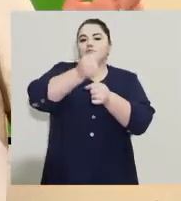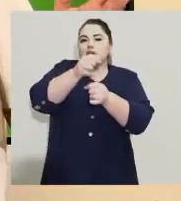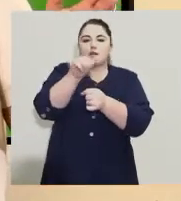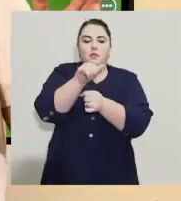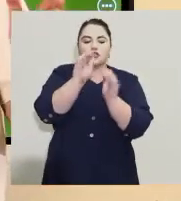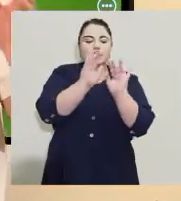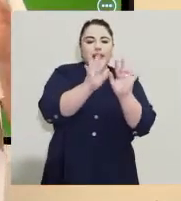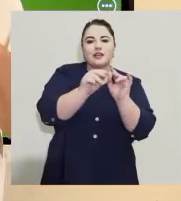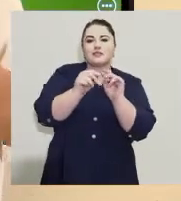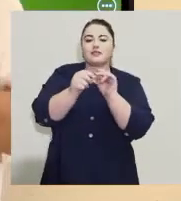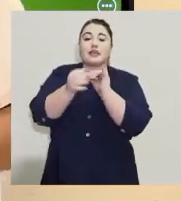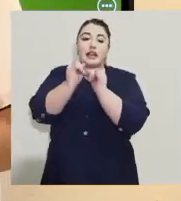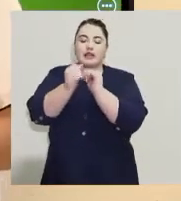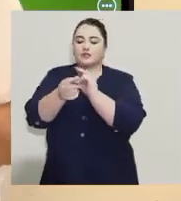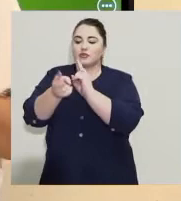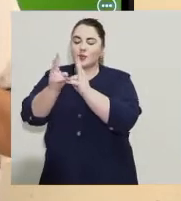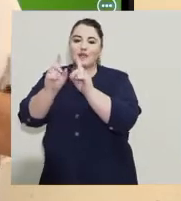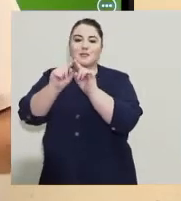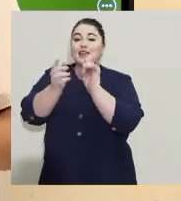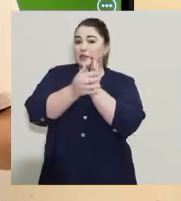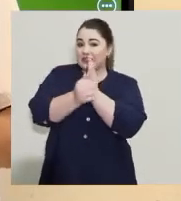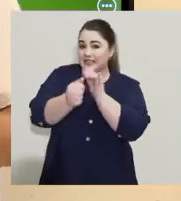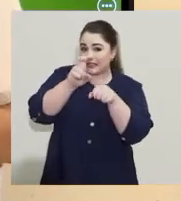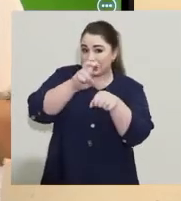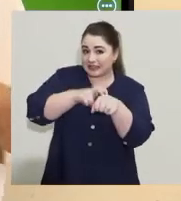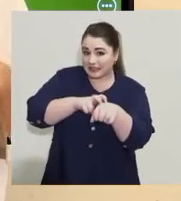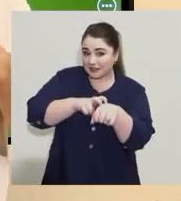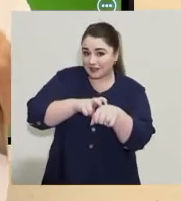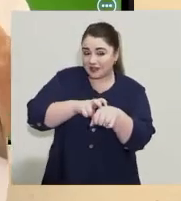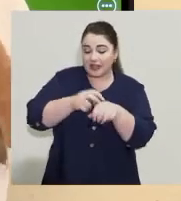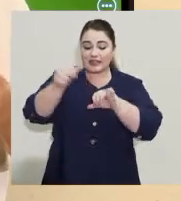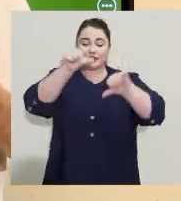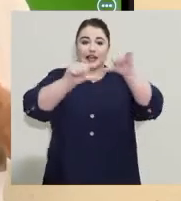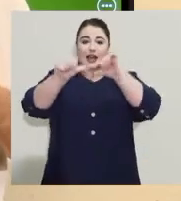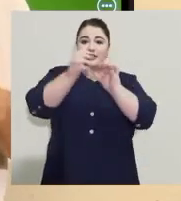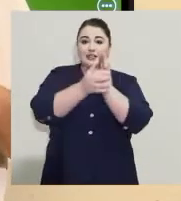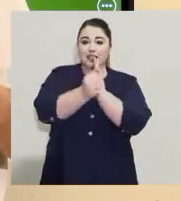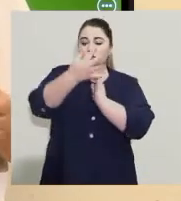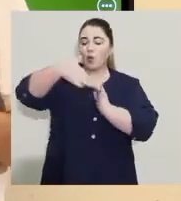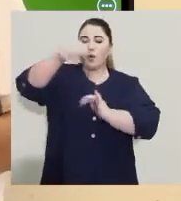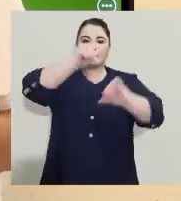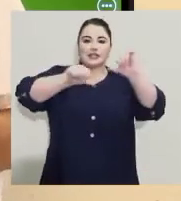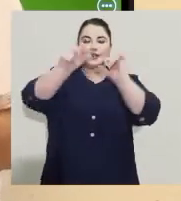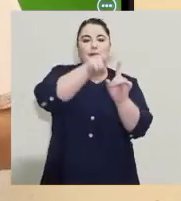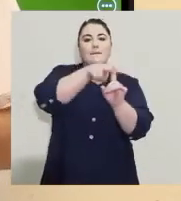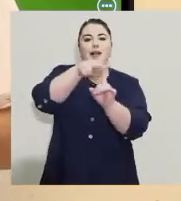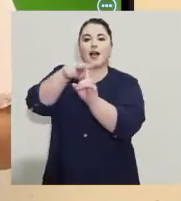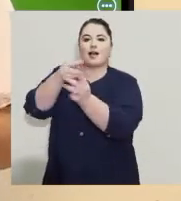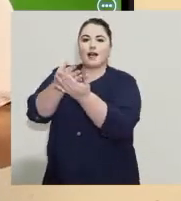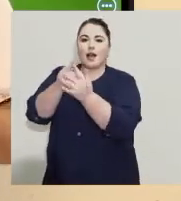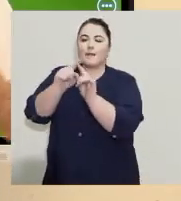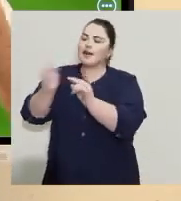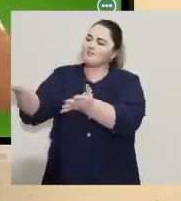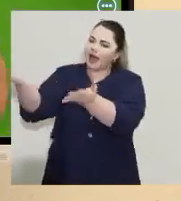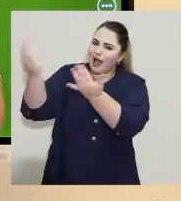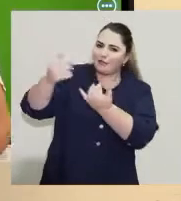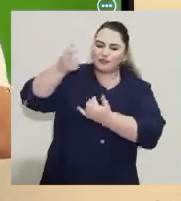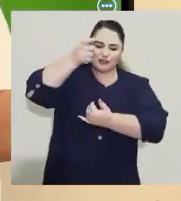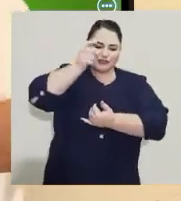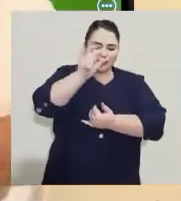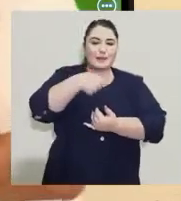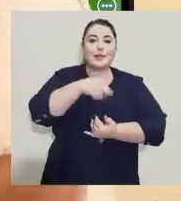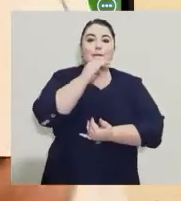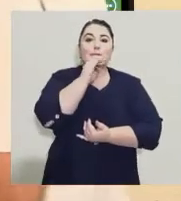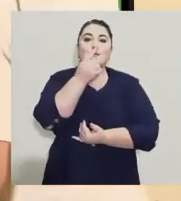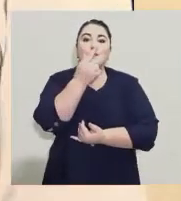11, or 12, you need skills. We're talking about scientific skills which are applied in all sciences. Now come and have a look and